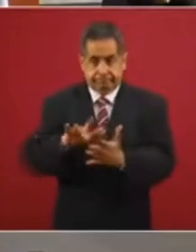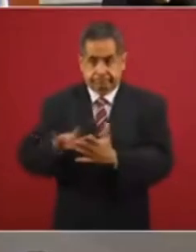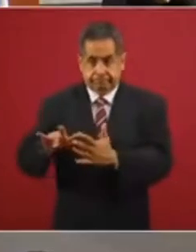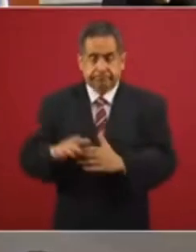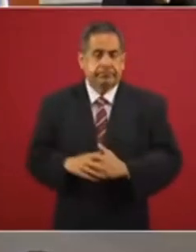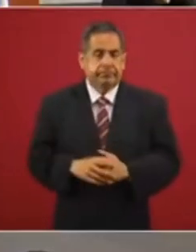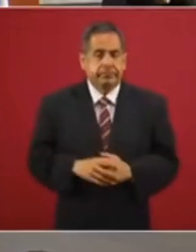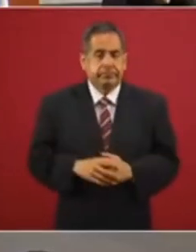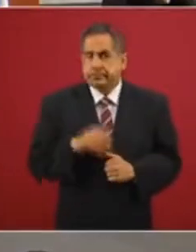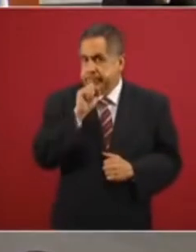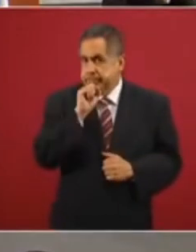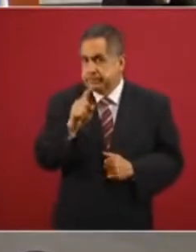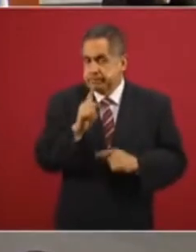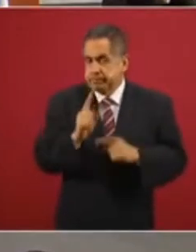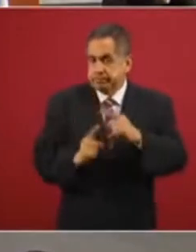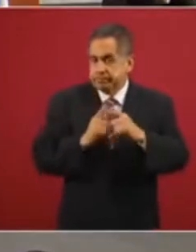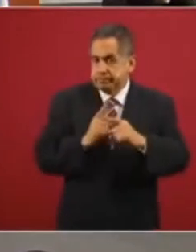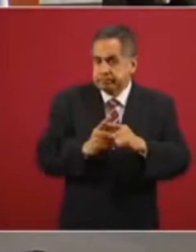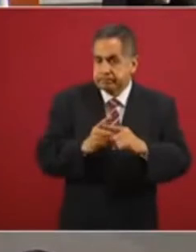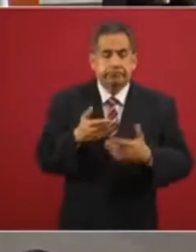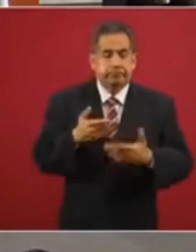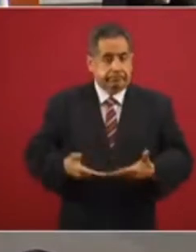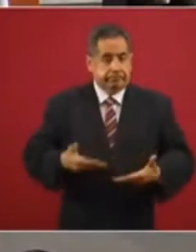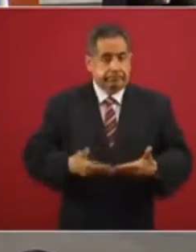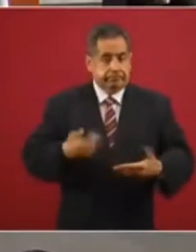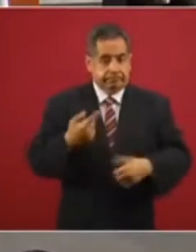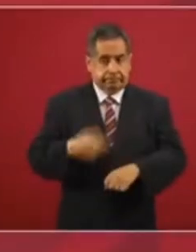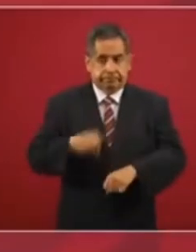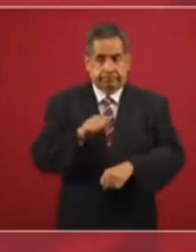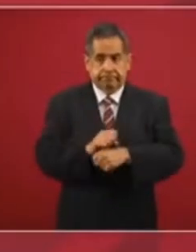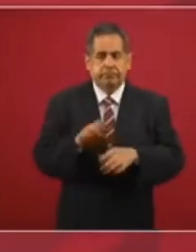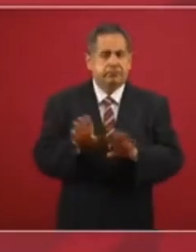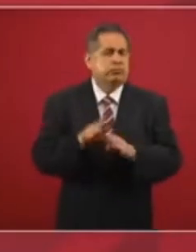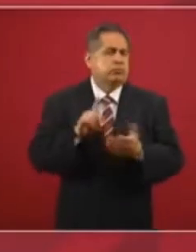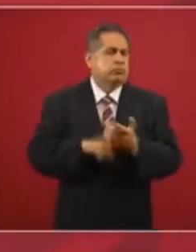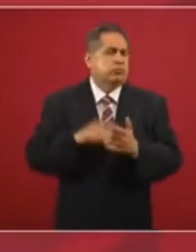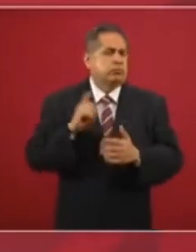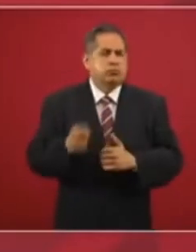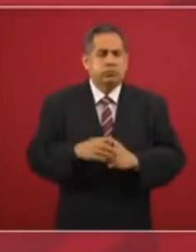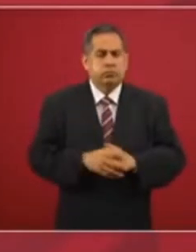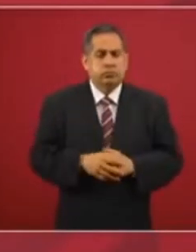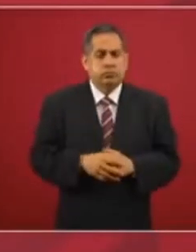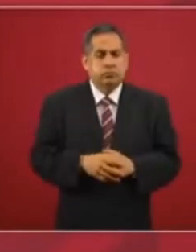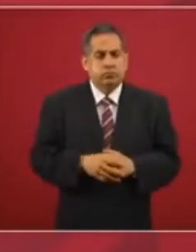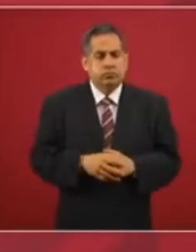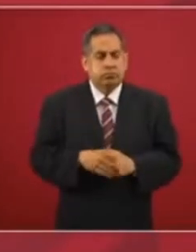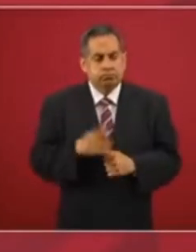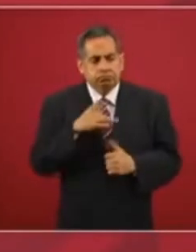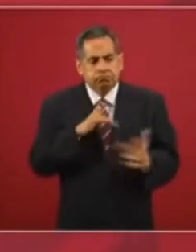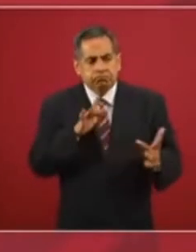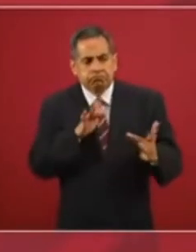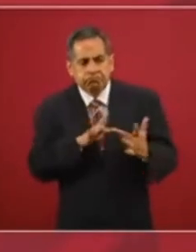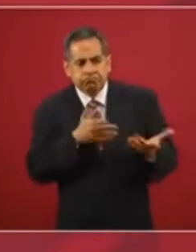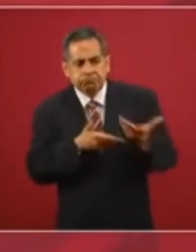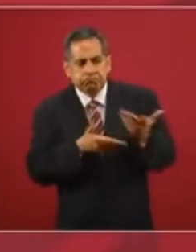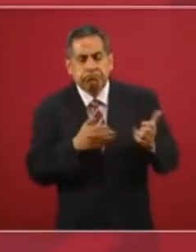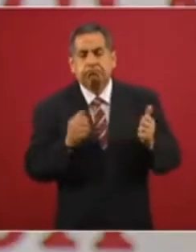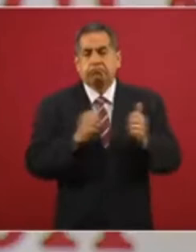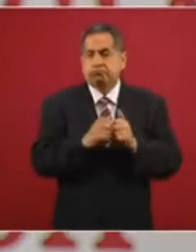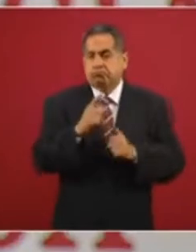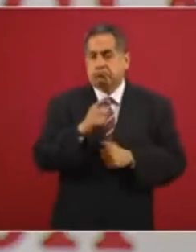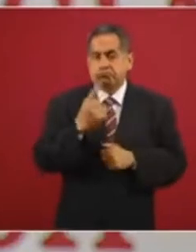up there. En esta semana tuvimos dos acercamientos relevantes. El primero es el